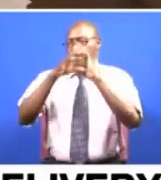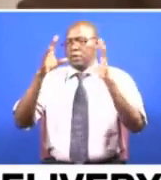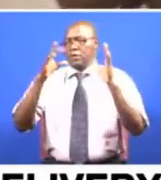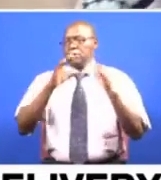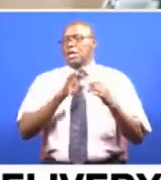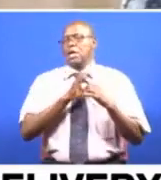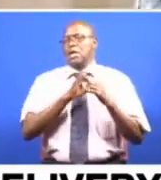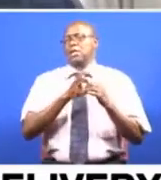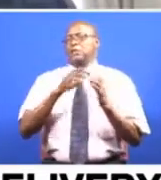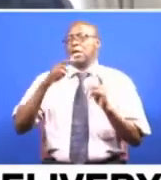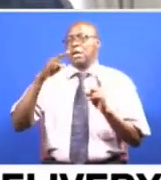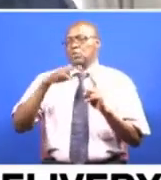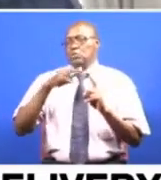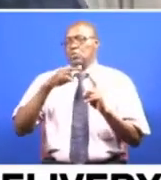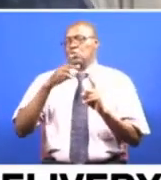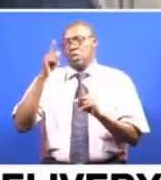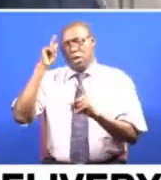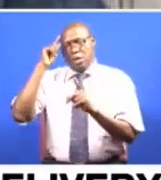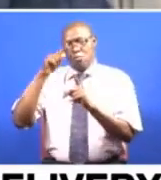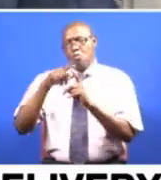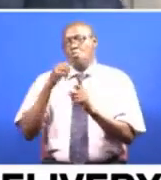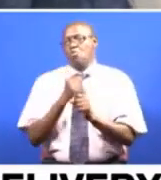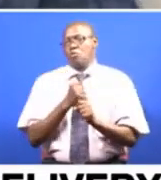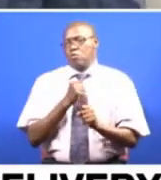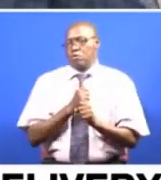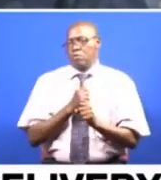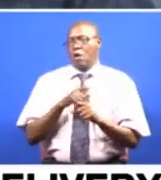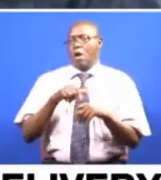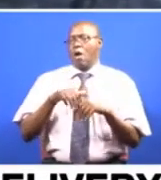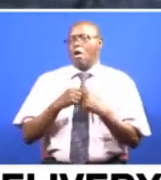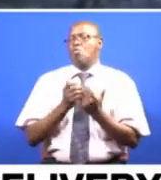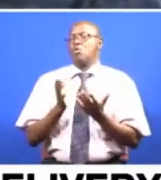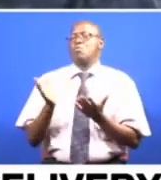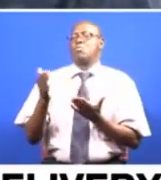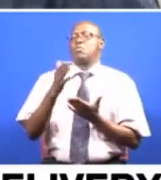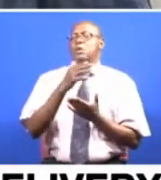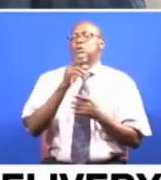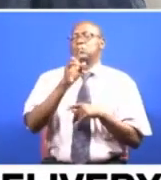attitudes towards work, and how we mobilize and utilize our resources.